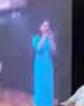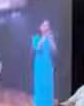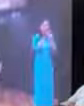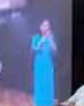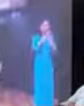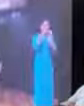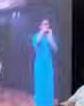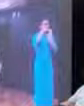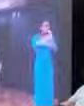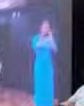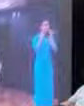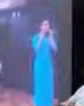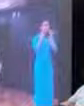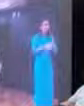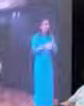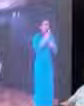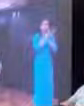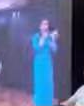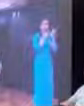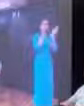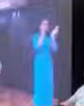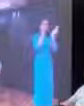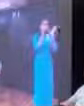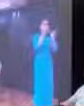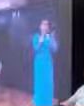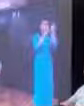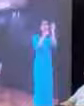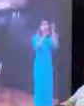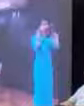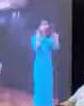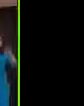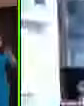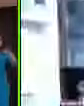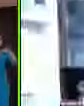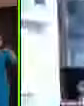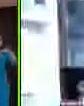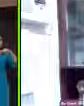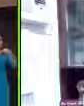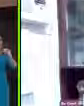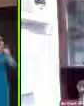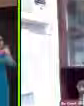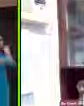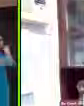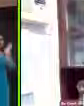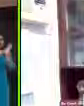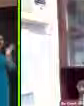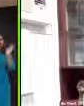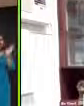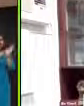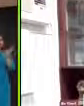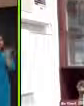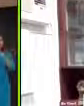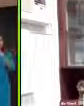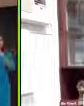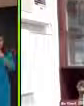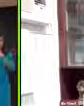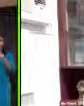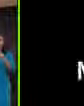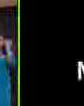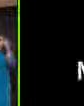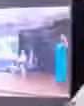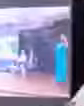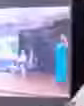on Zoom that we have several participants who have questions, and we will have time for questions both from Zoom and from the audience here. So